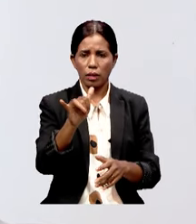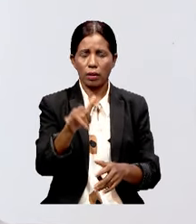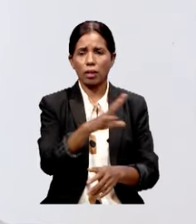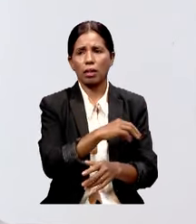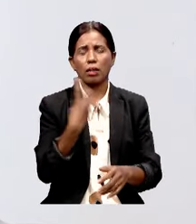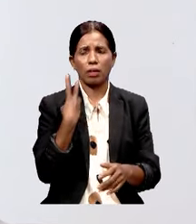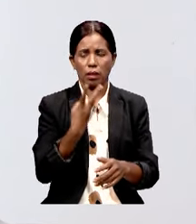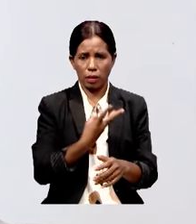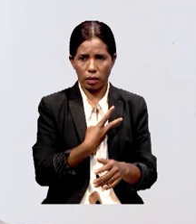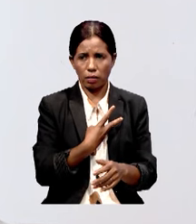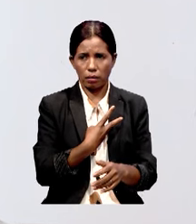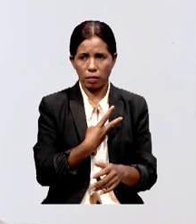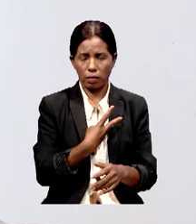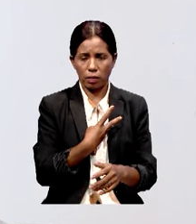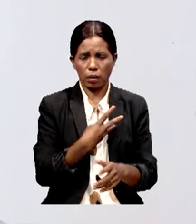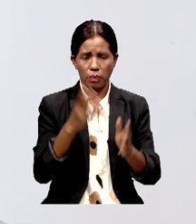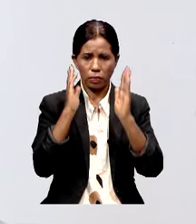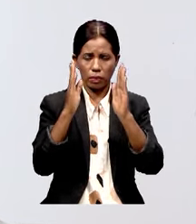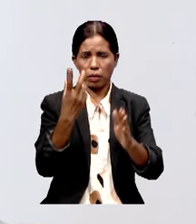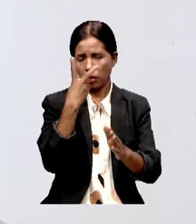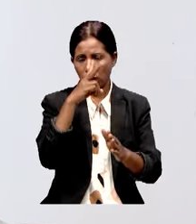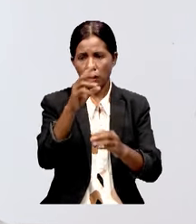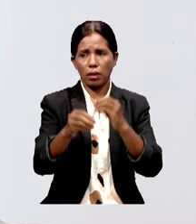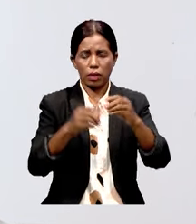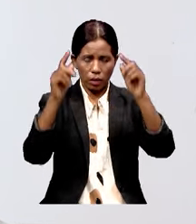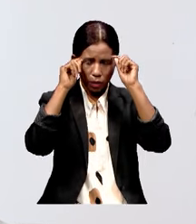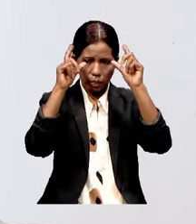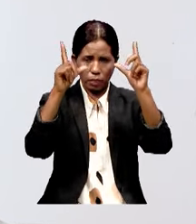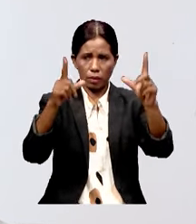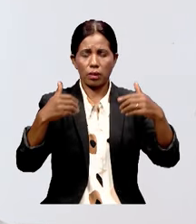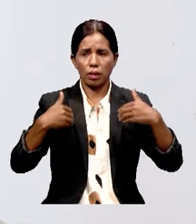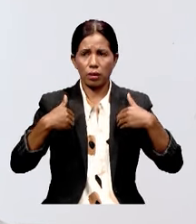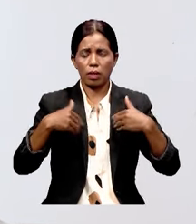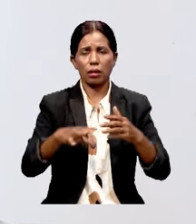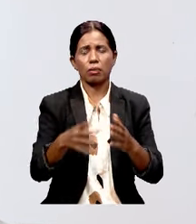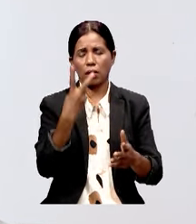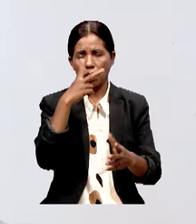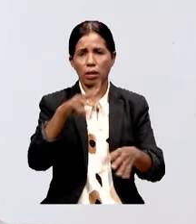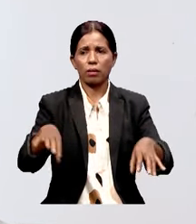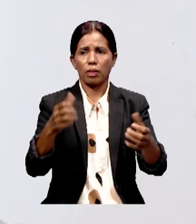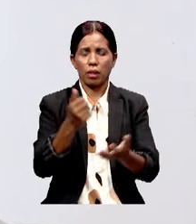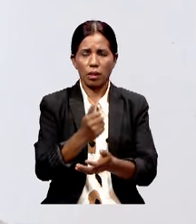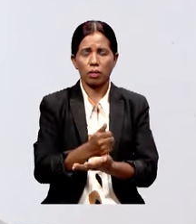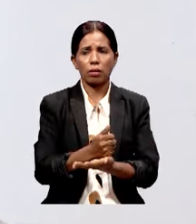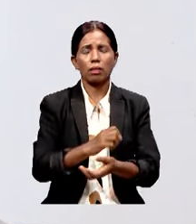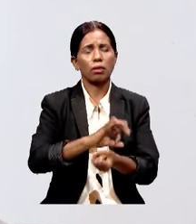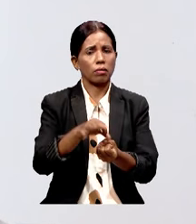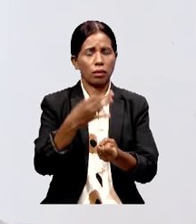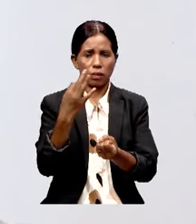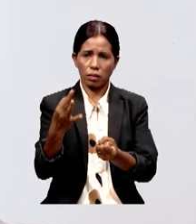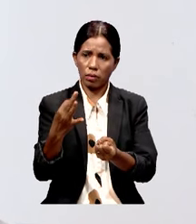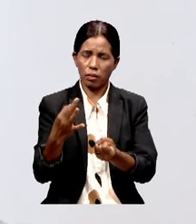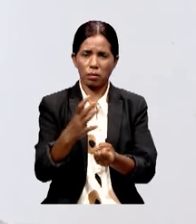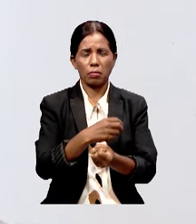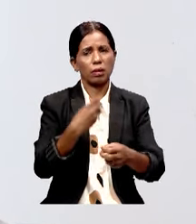Obviously, I mean, so far, Timor-Leste has bounced back from the pandemic and from the